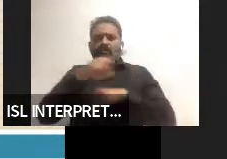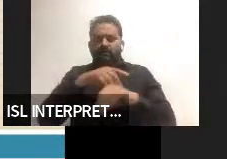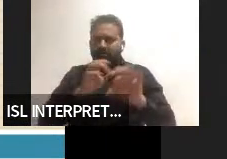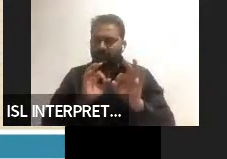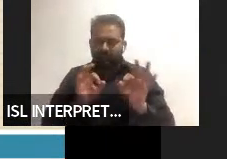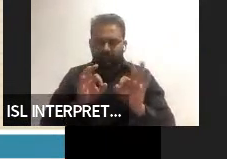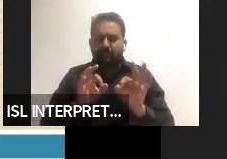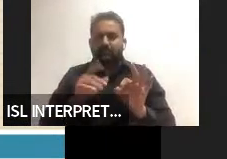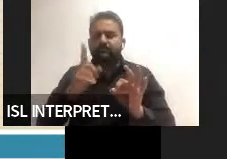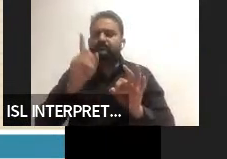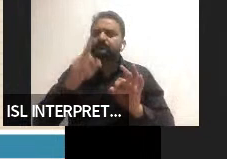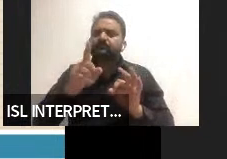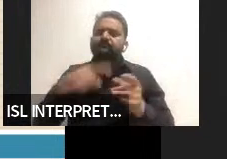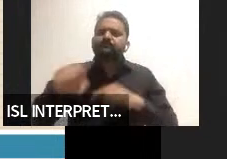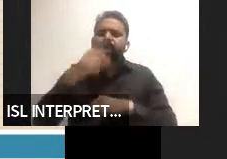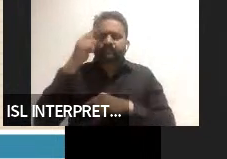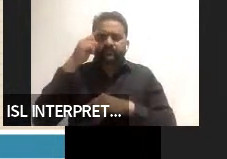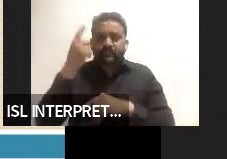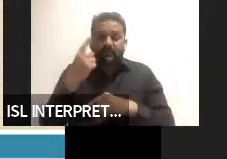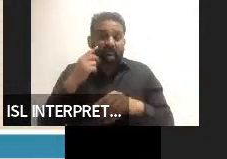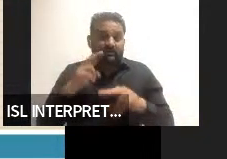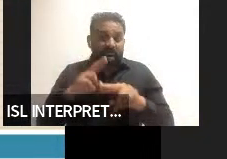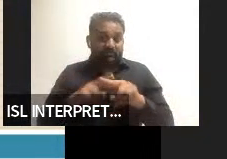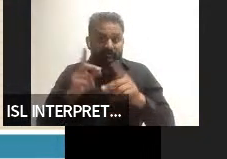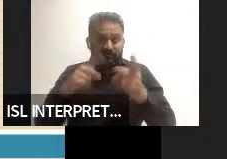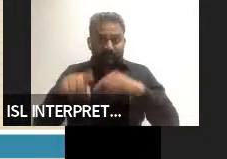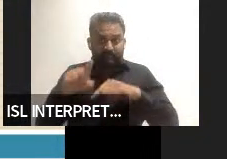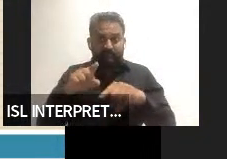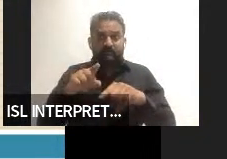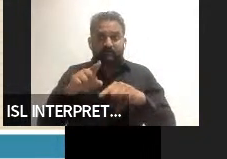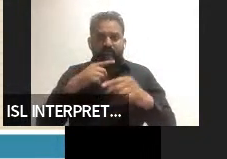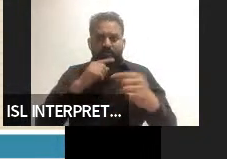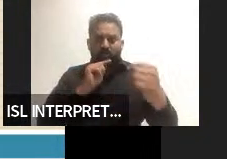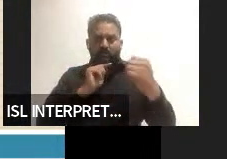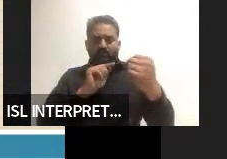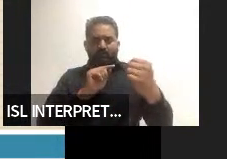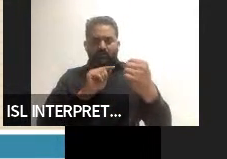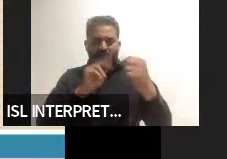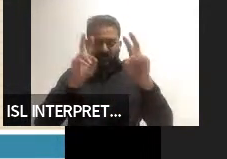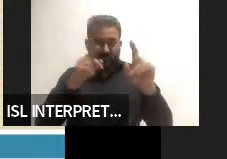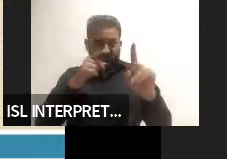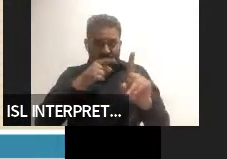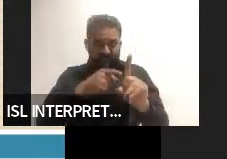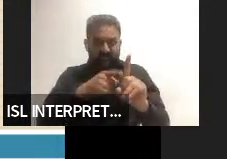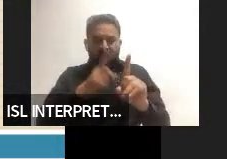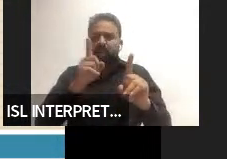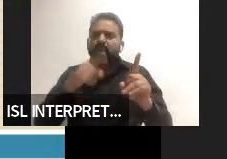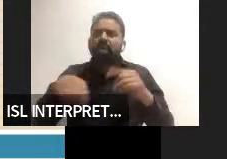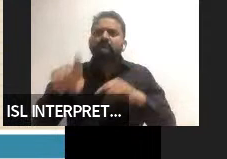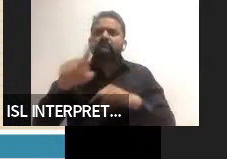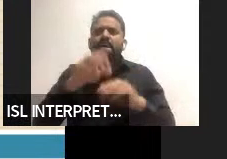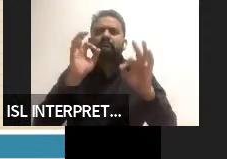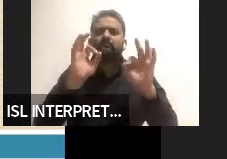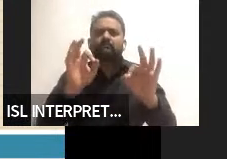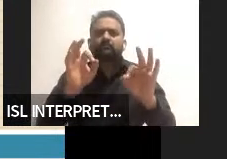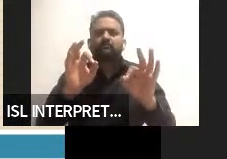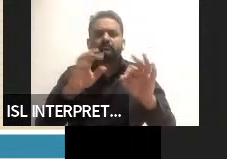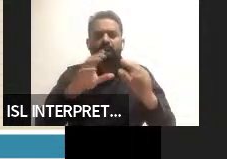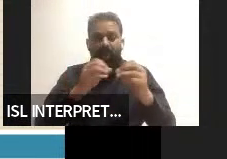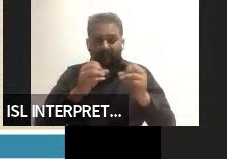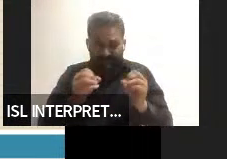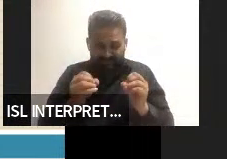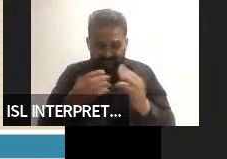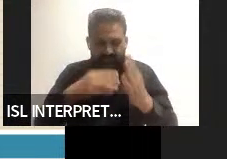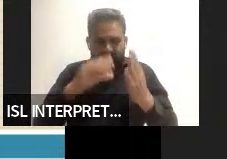be thinking about that. If you are talking, you are going to argue about this issue, then you should give an opening paragraph. An